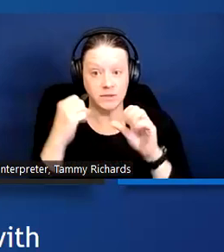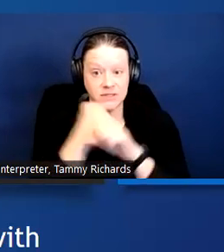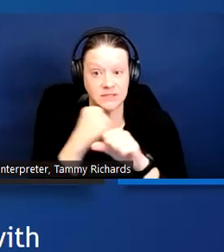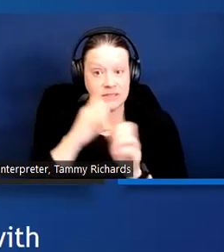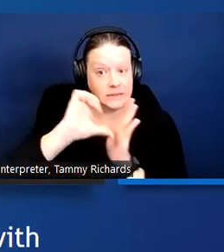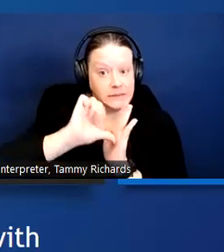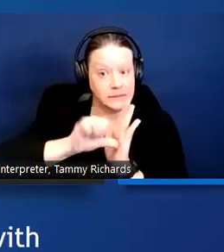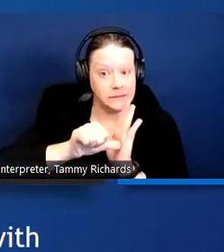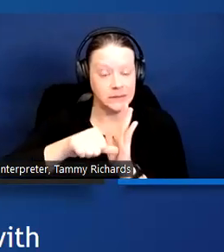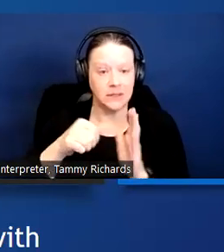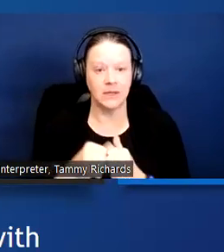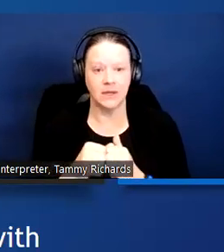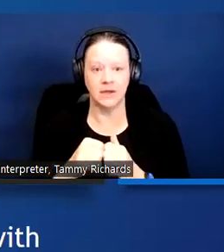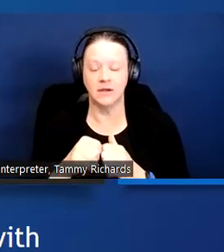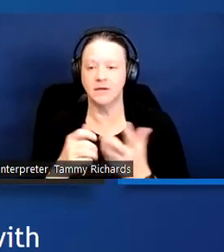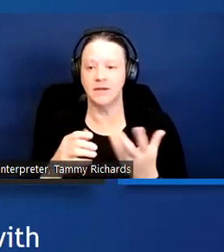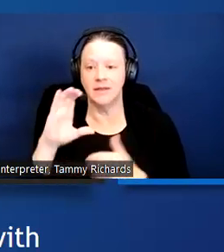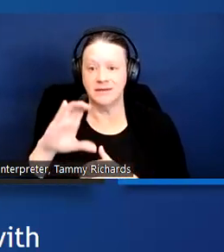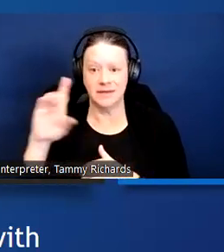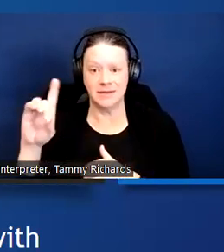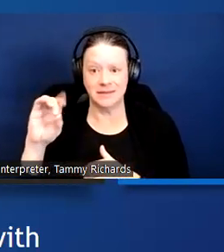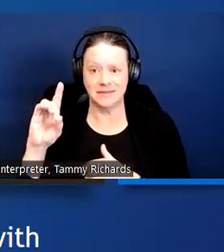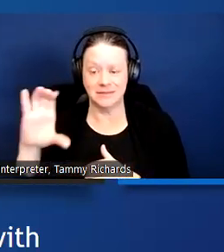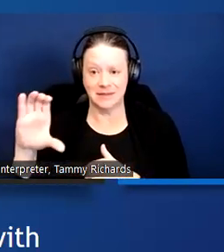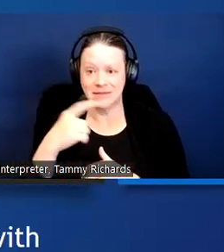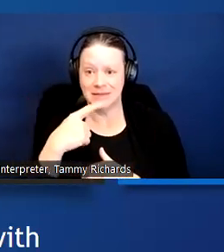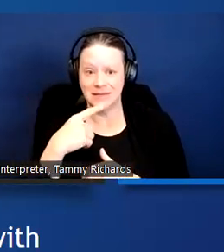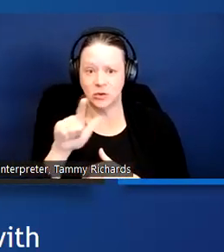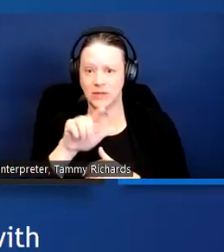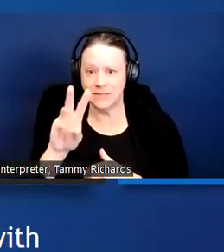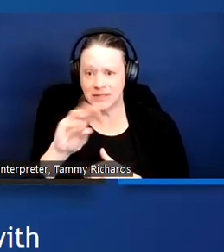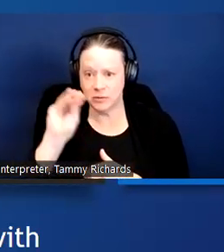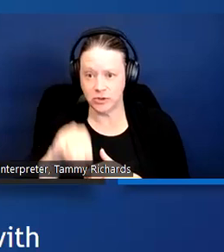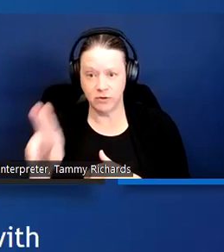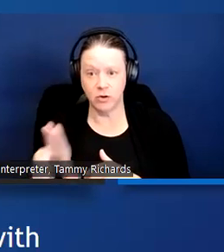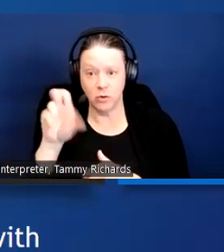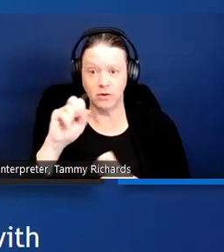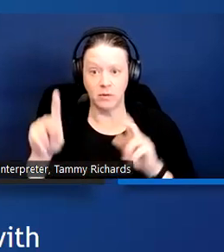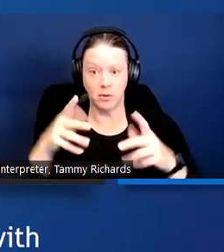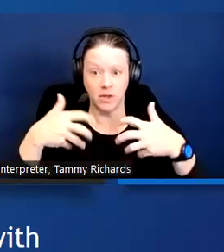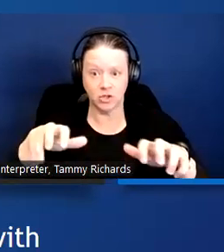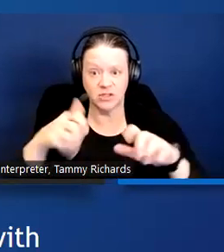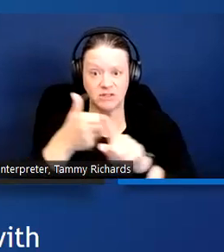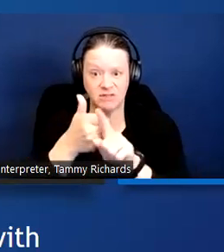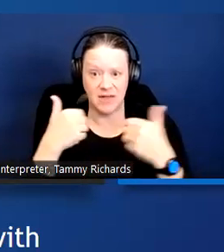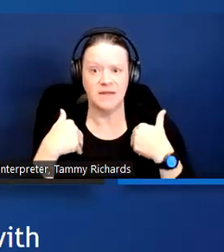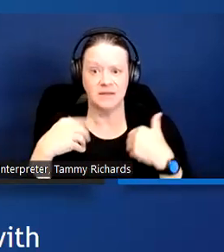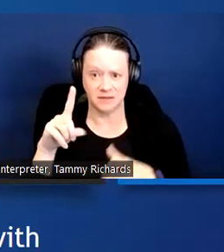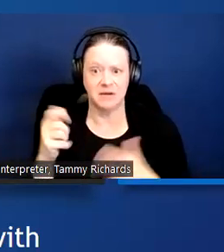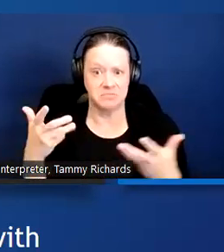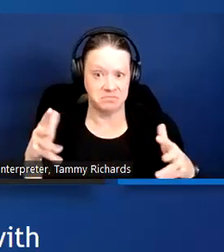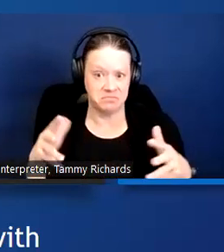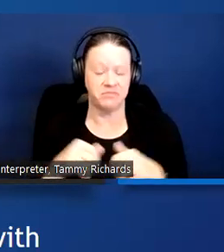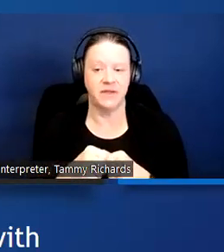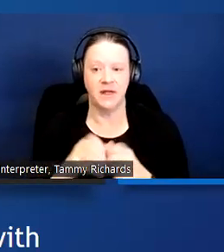emphasize this is that according to the CDC, about 26% of the US population has a disability. This also filters down